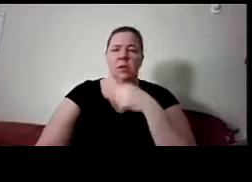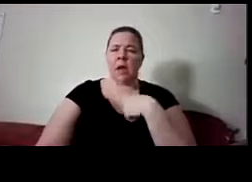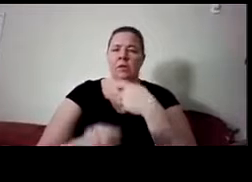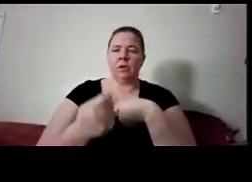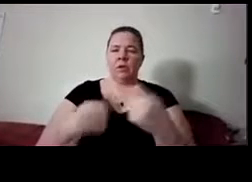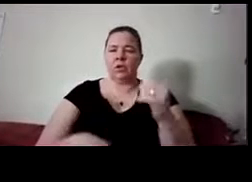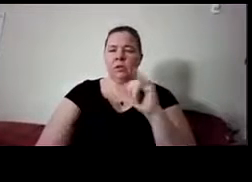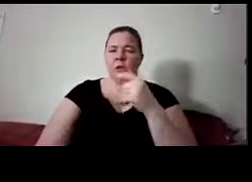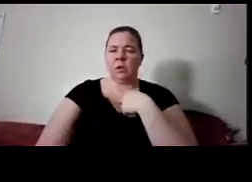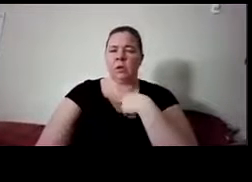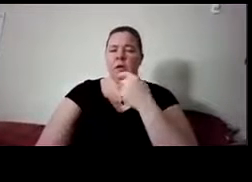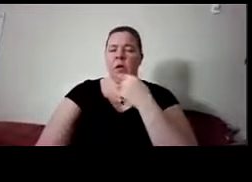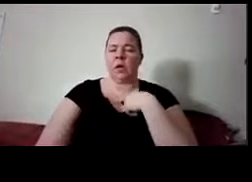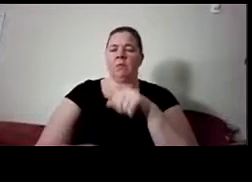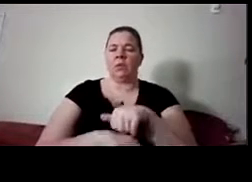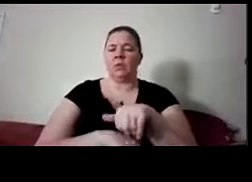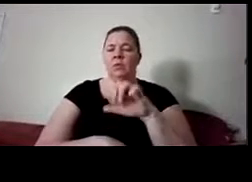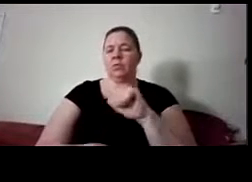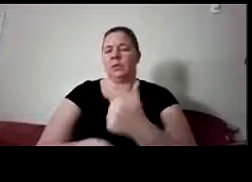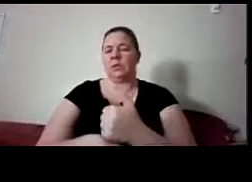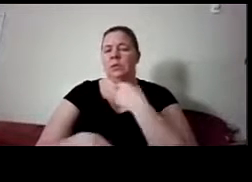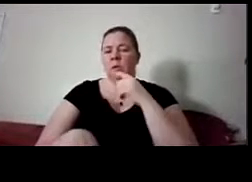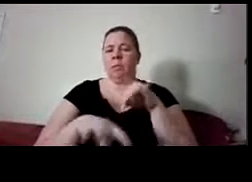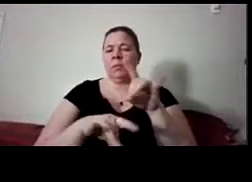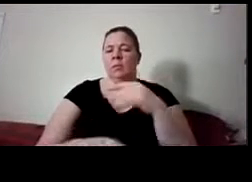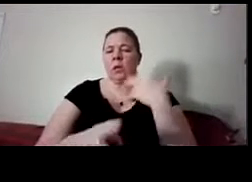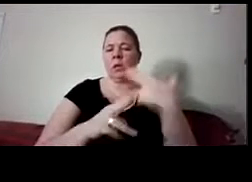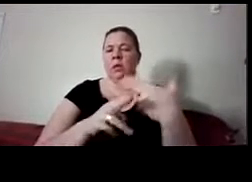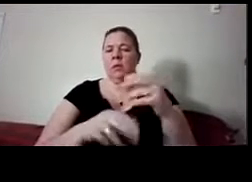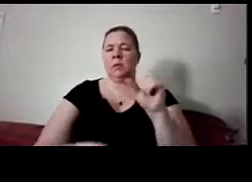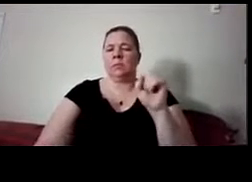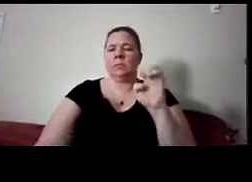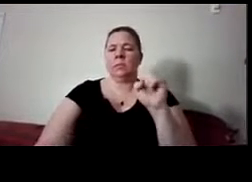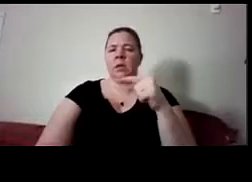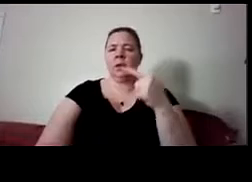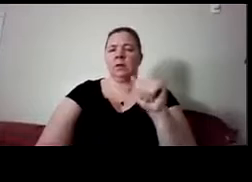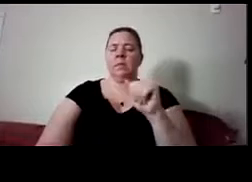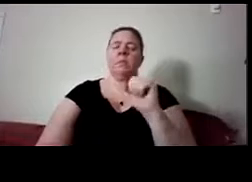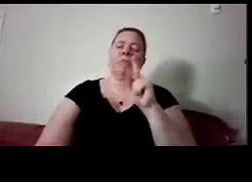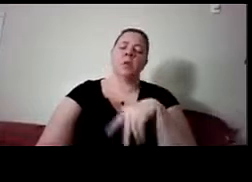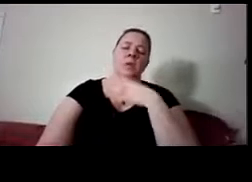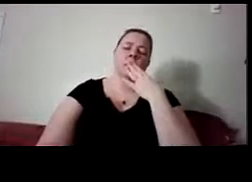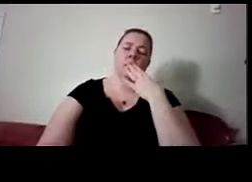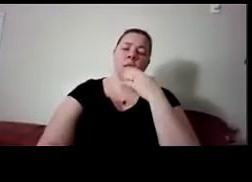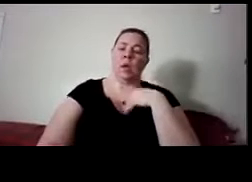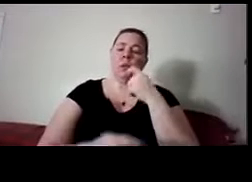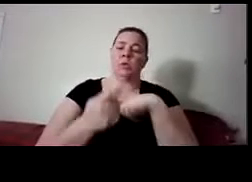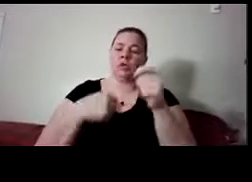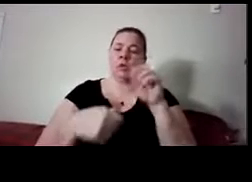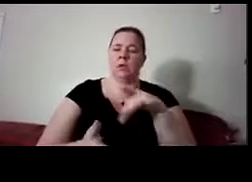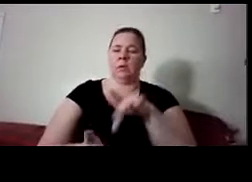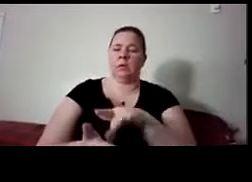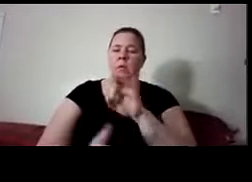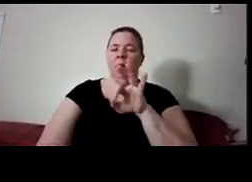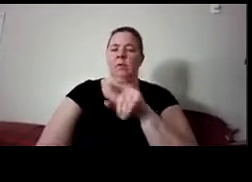have to reset your system before you can pick up the other name, right? Okay. Yeah, so I changed it in the middle of the stuff.